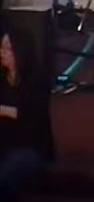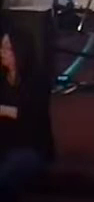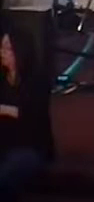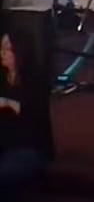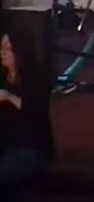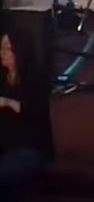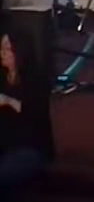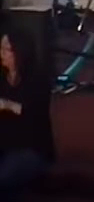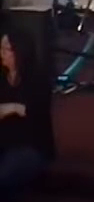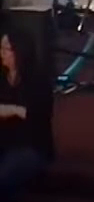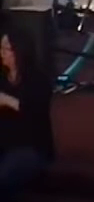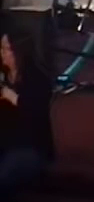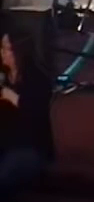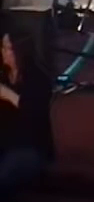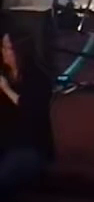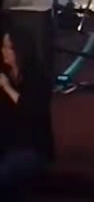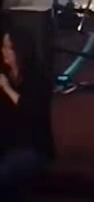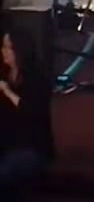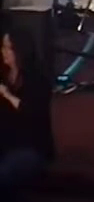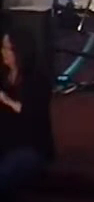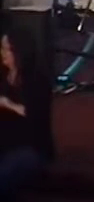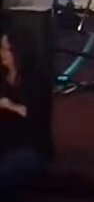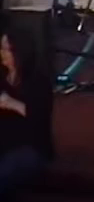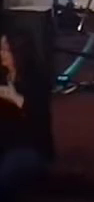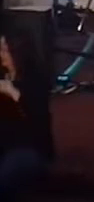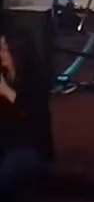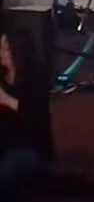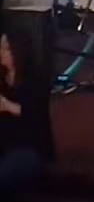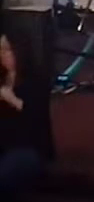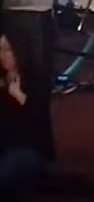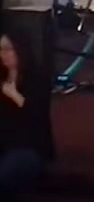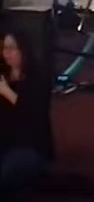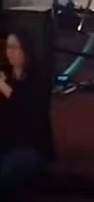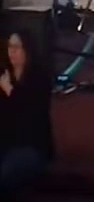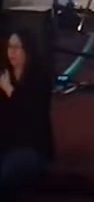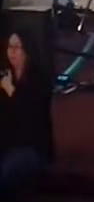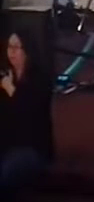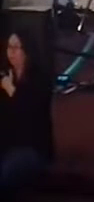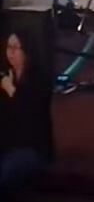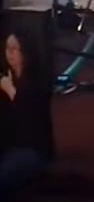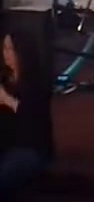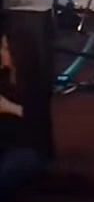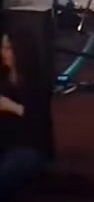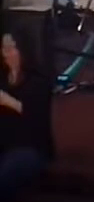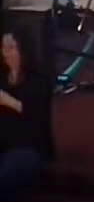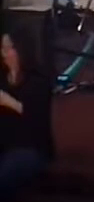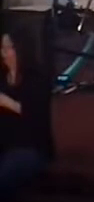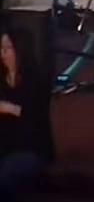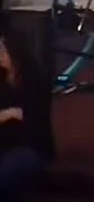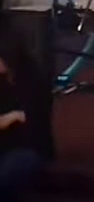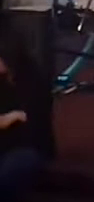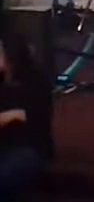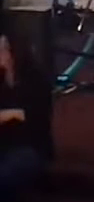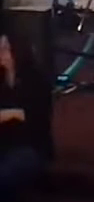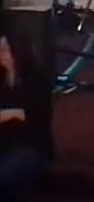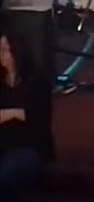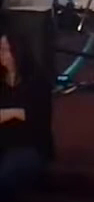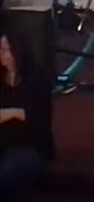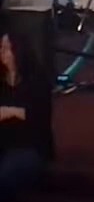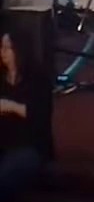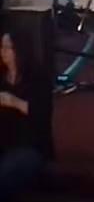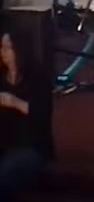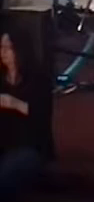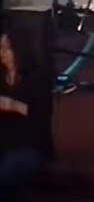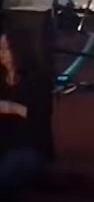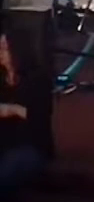military commanders, you have this sense of responsibility, this obligation. It's not an option. You have to be there. Your children